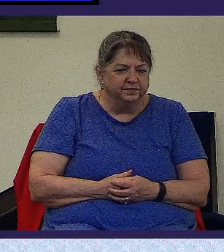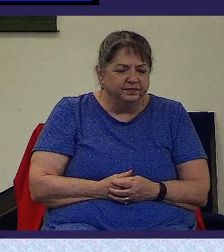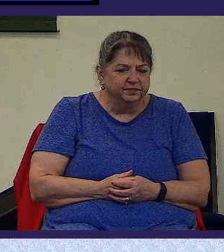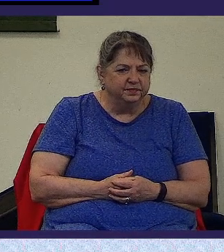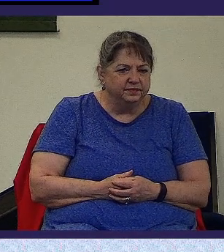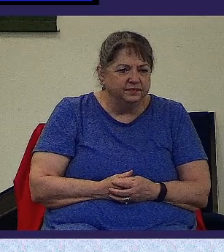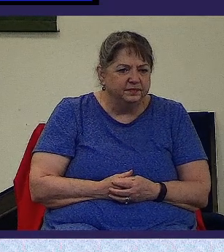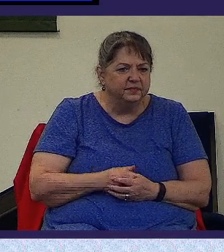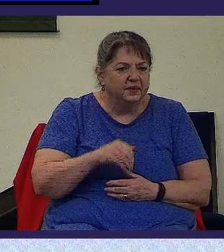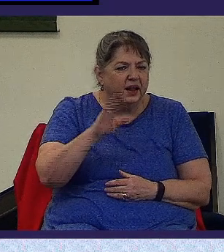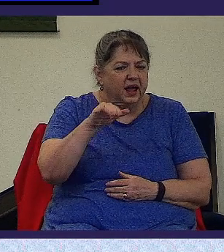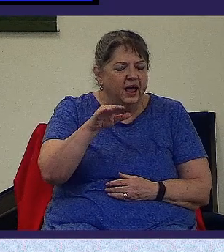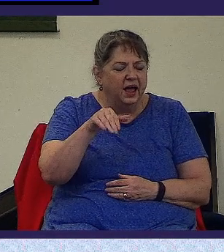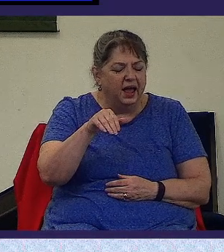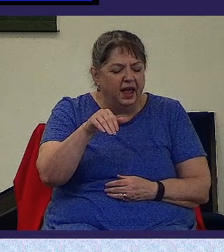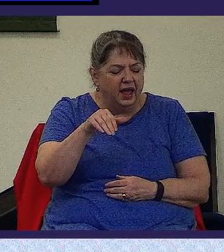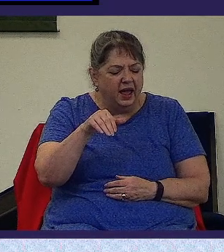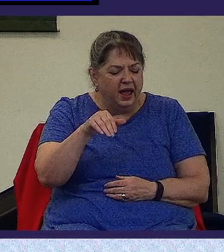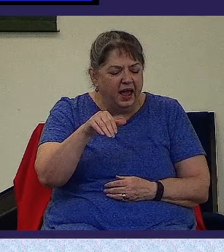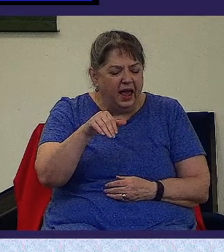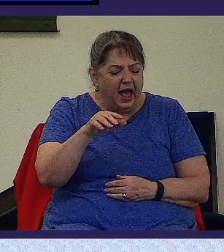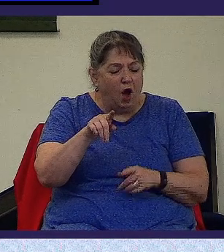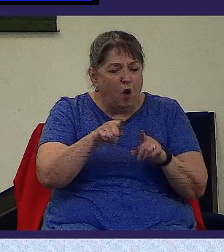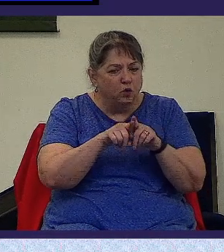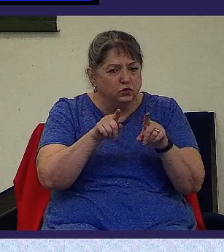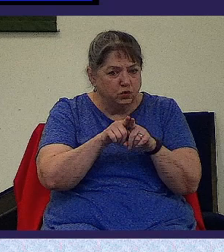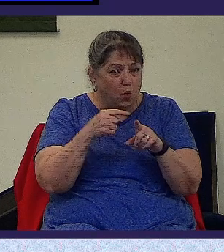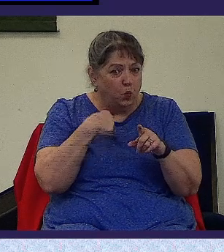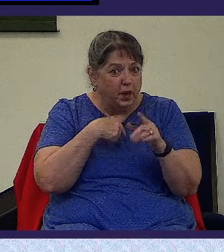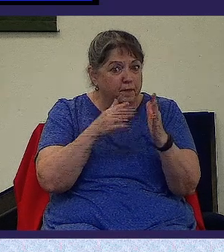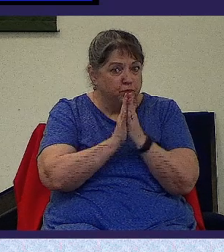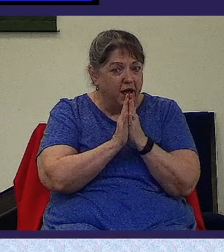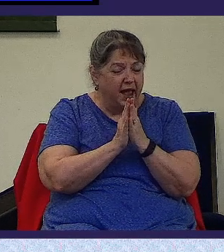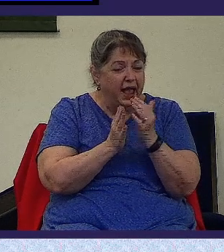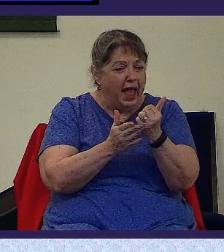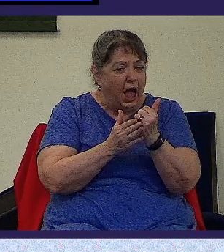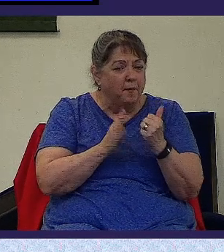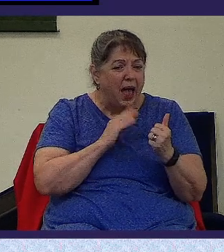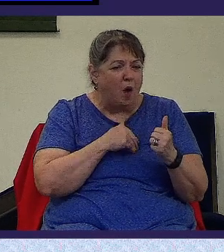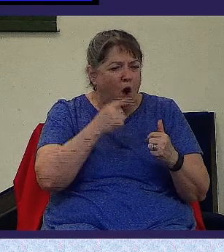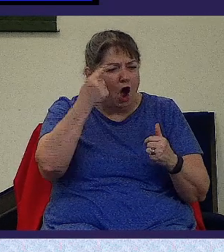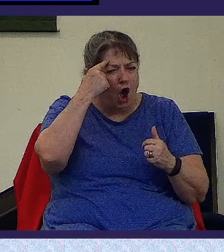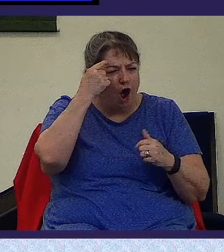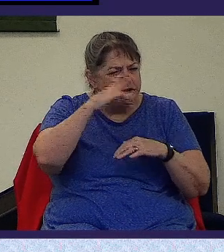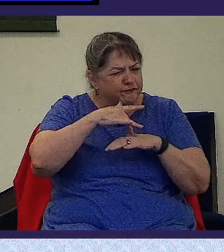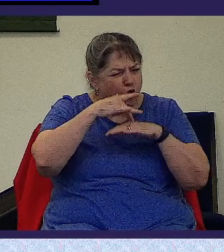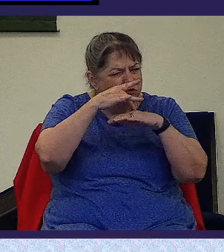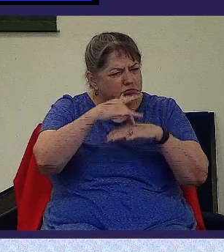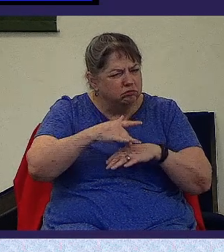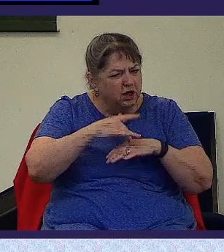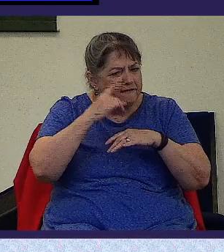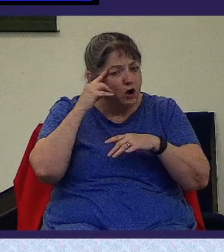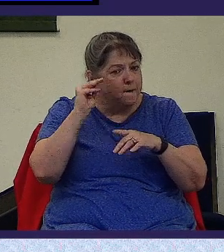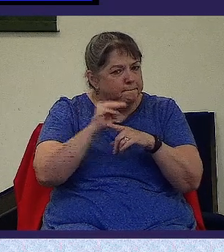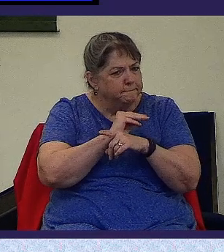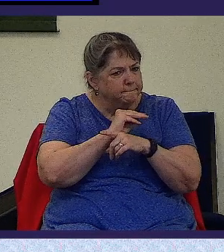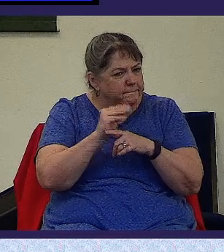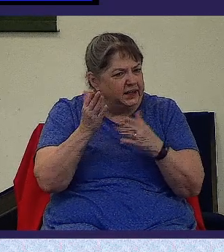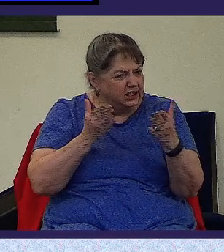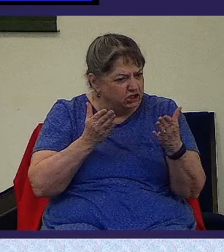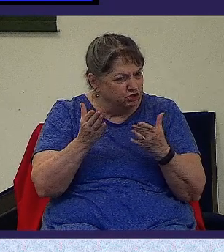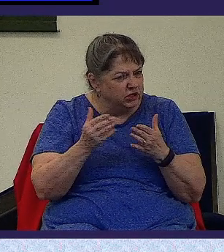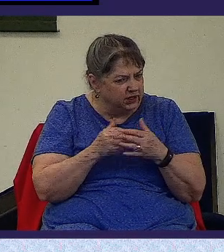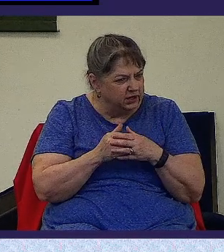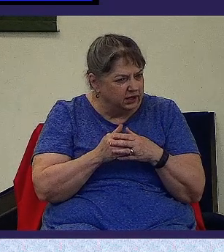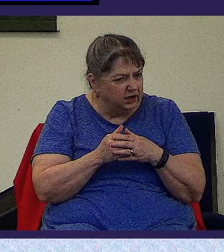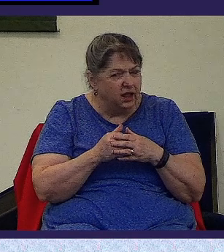and then lastly a a ministry mindset as we approach the summer months we get involved in ministry during the summer we have